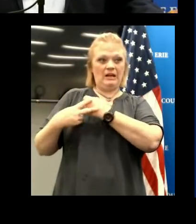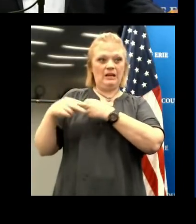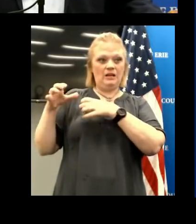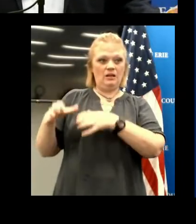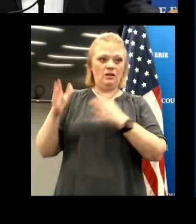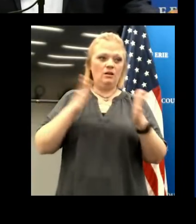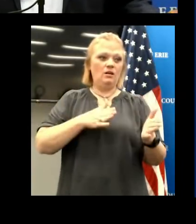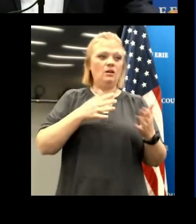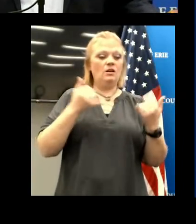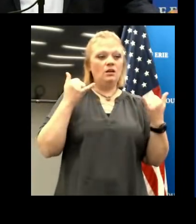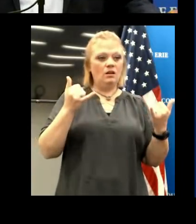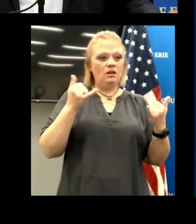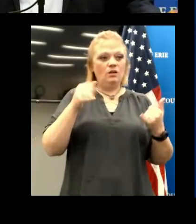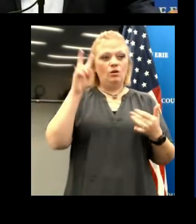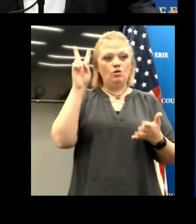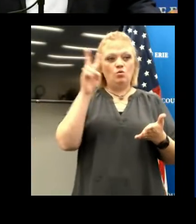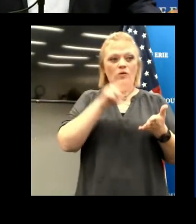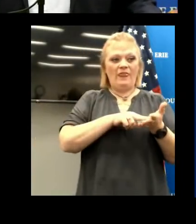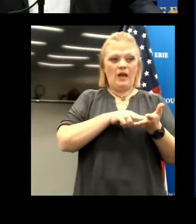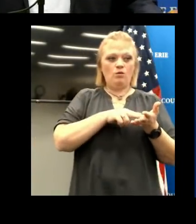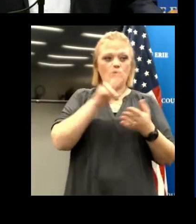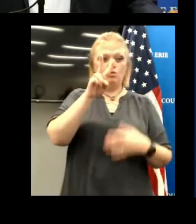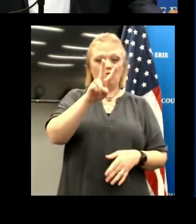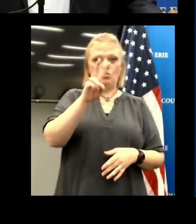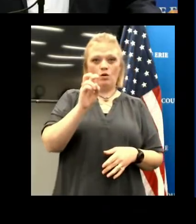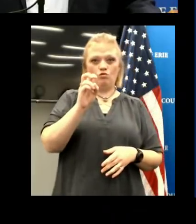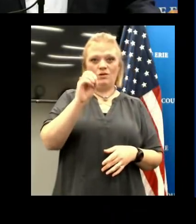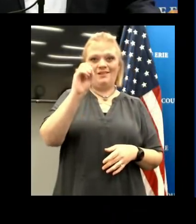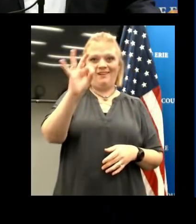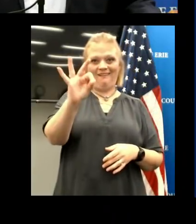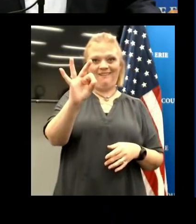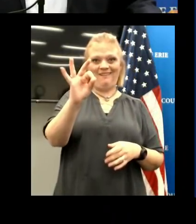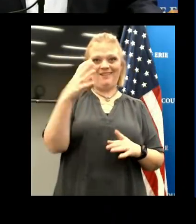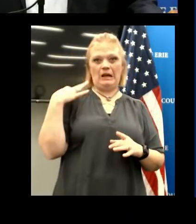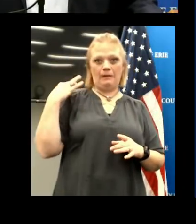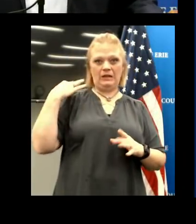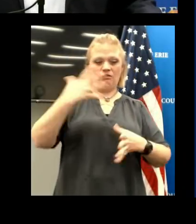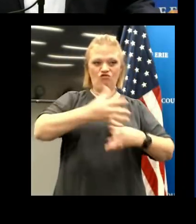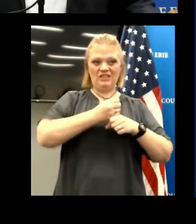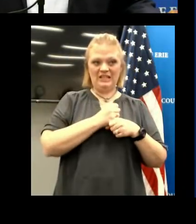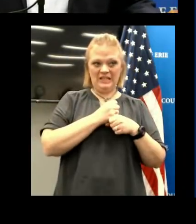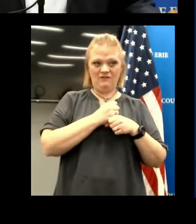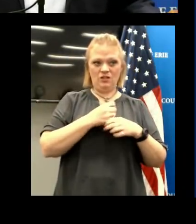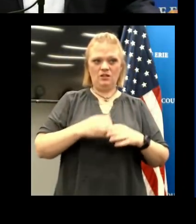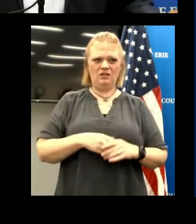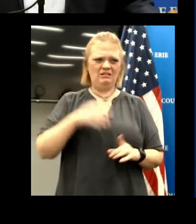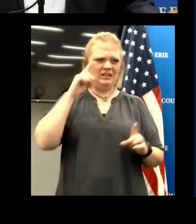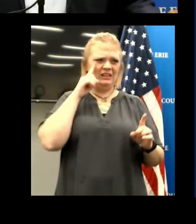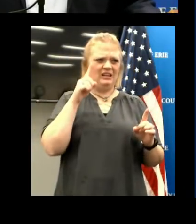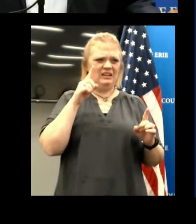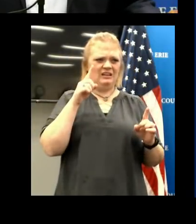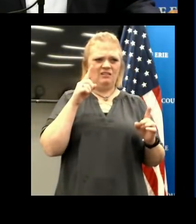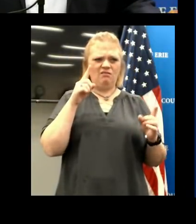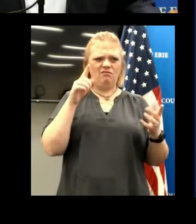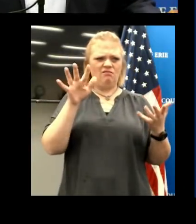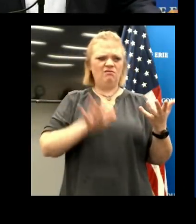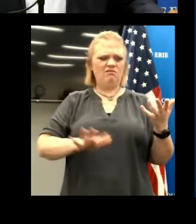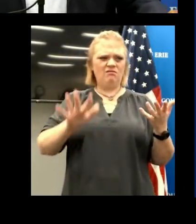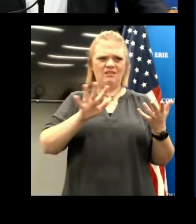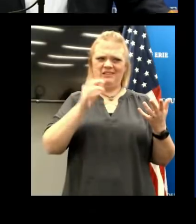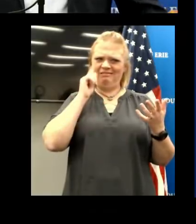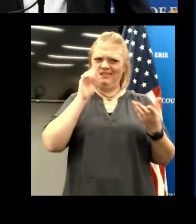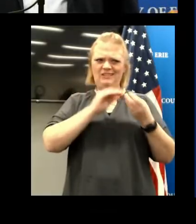it's 2,209 applications were received. I think it's the number somewhere a little off